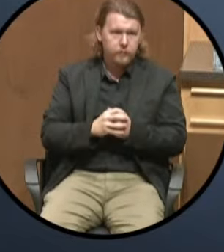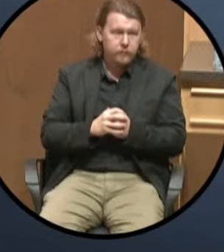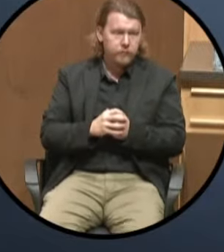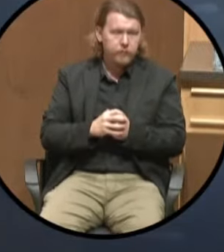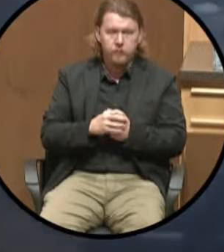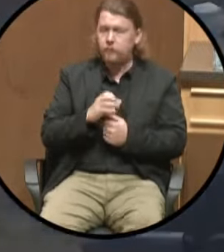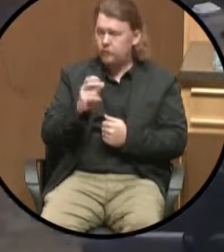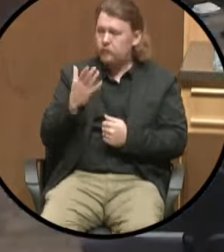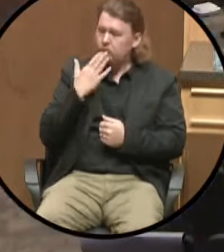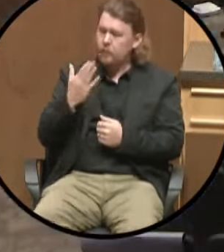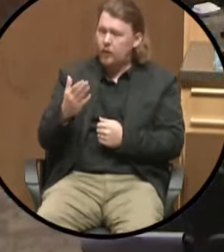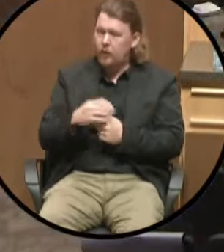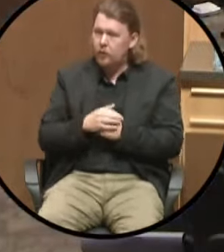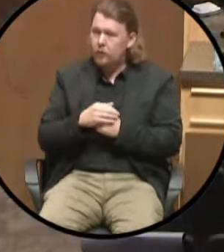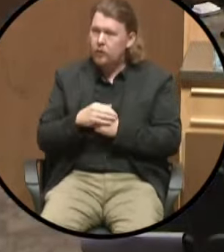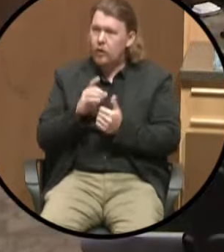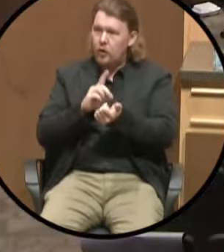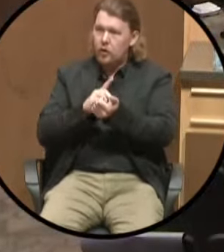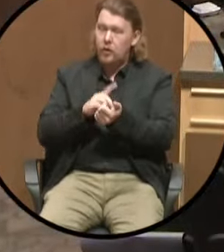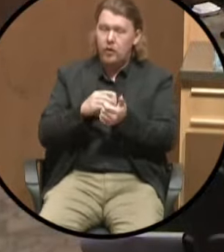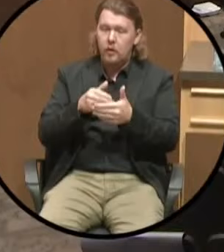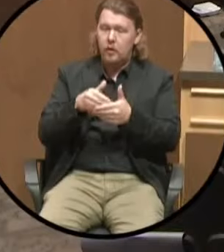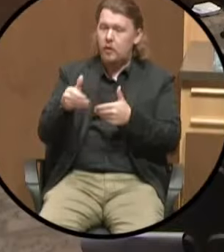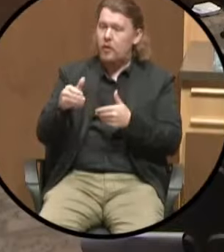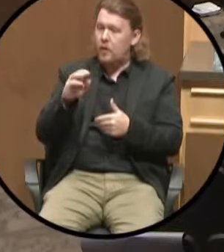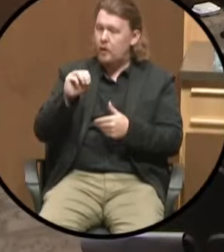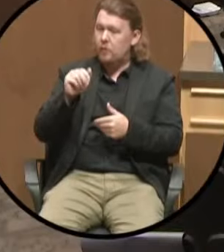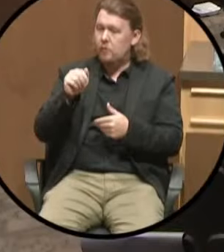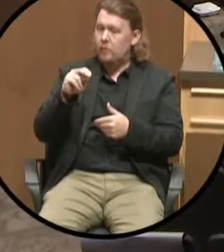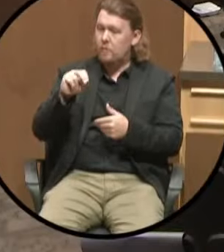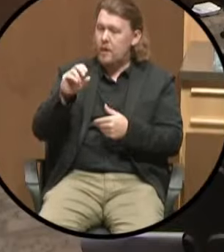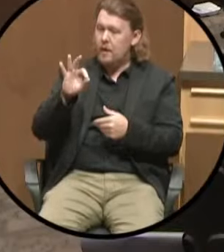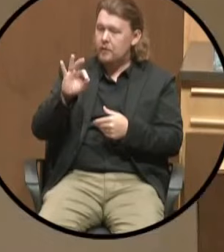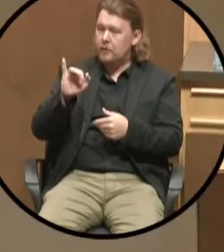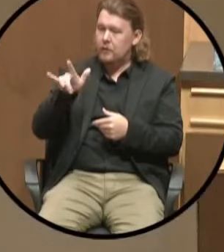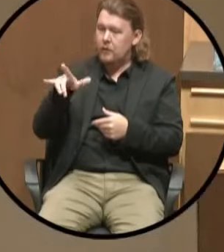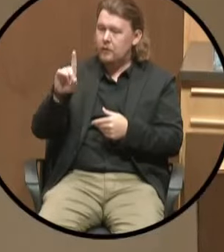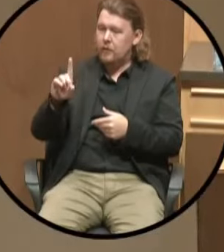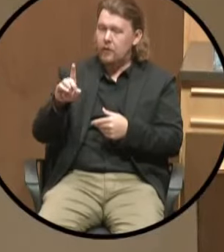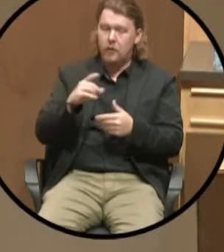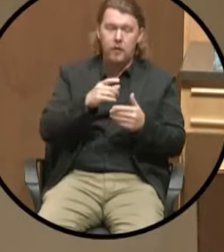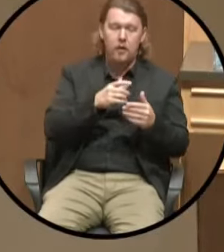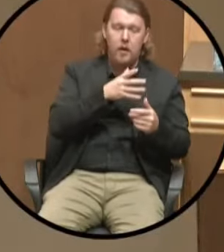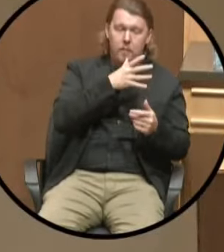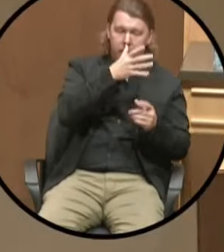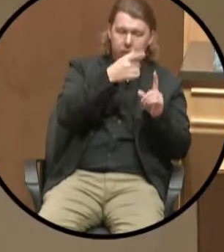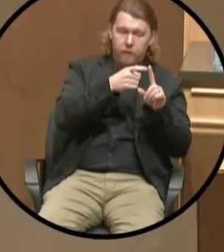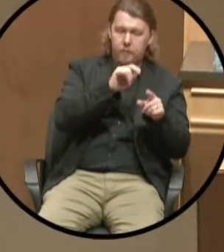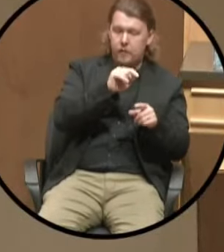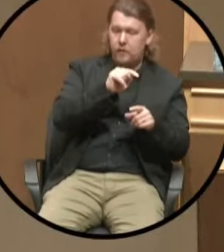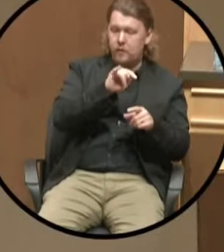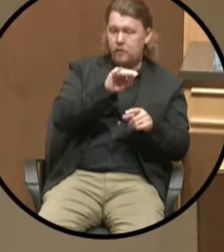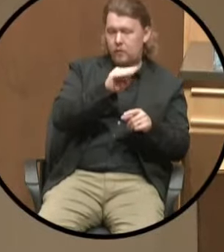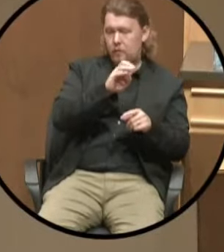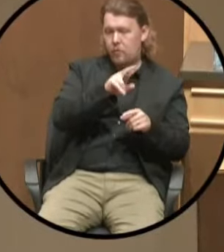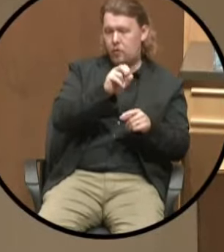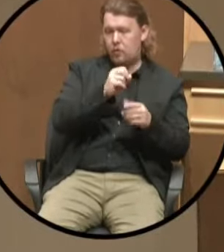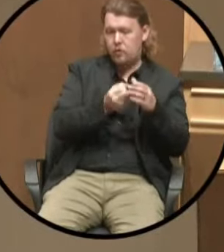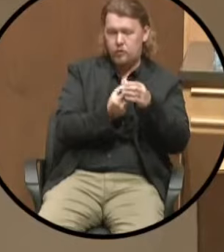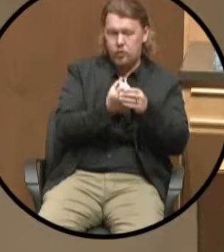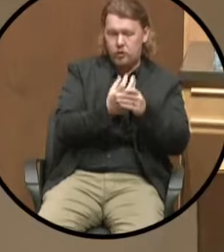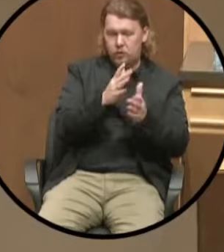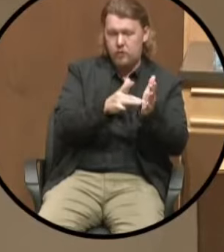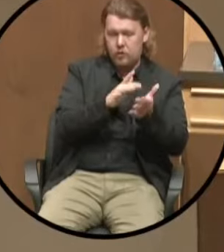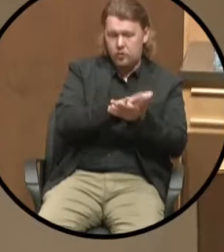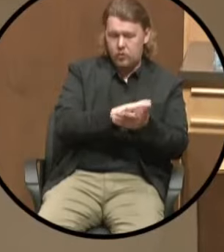Thank you, Dr. Muszynski. Dr. Mansfield, I'm going to direct the next question to you. It's from Darlene, who's a parent at Timber Springs Middle School. She asks, if